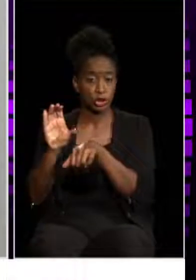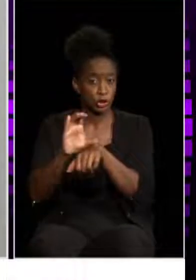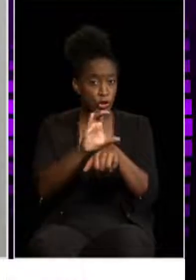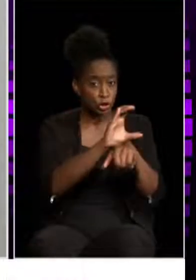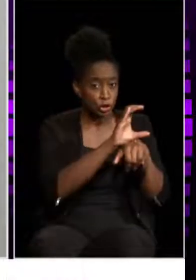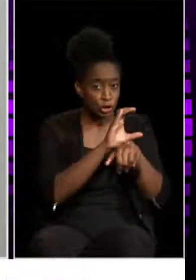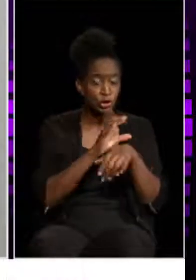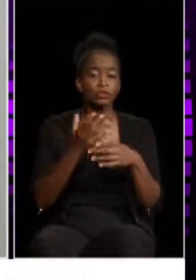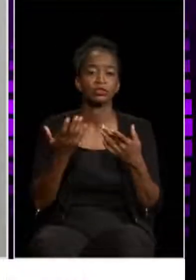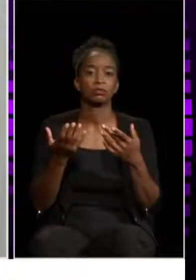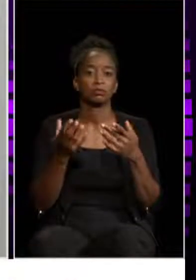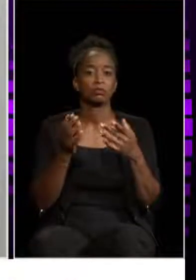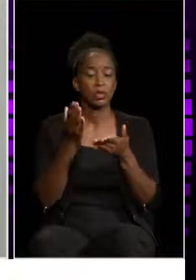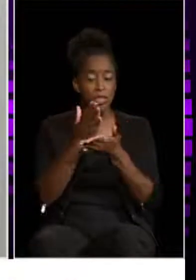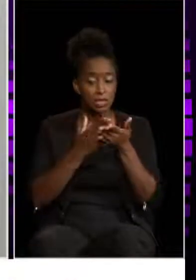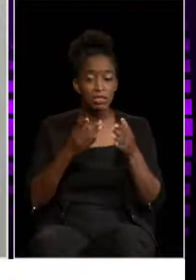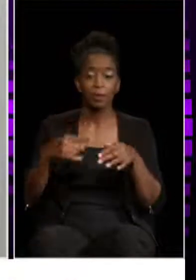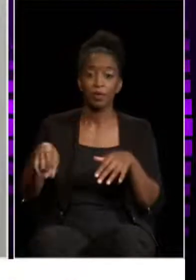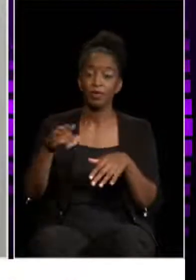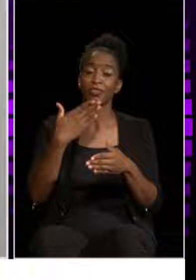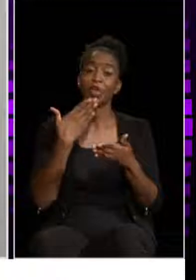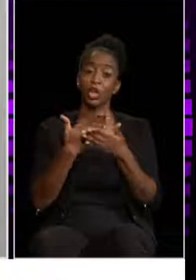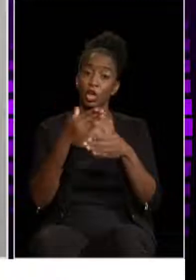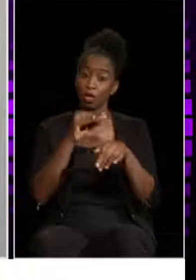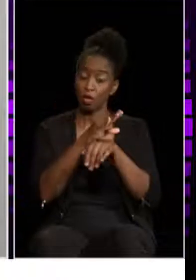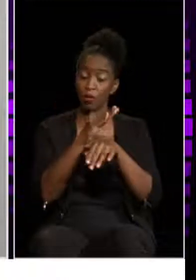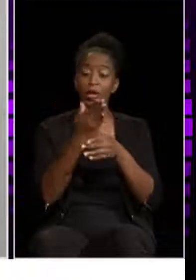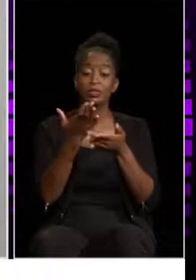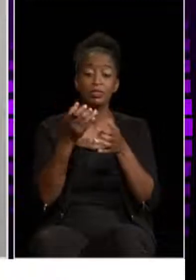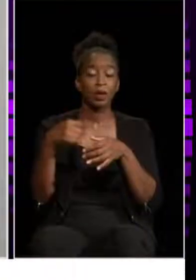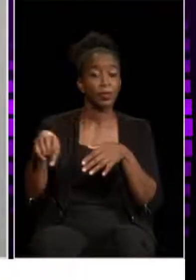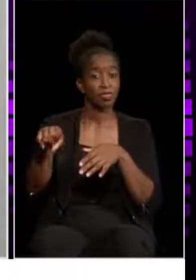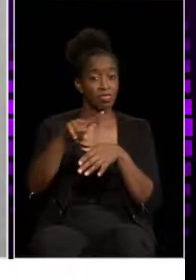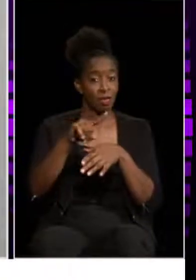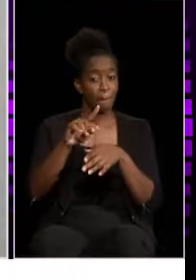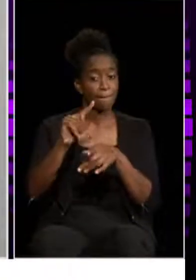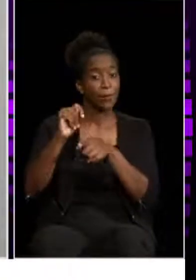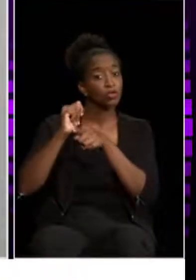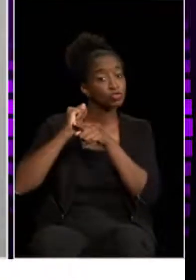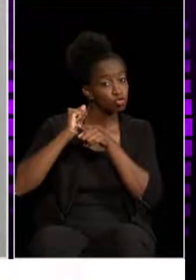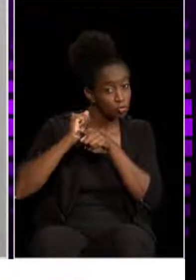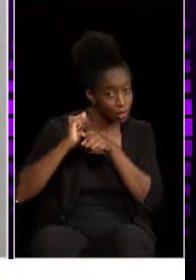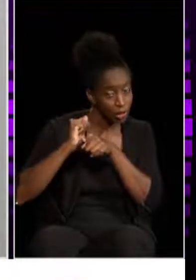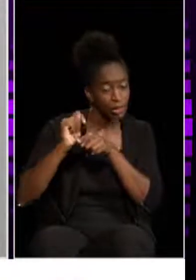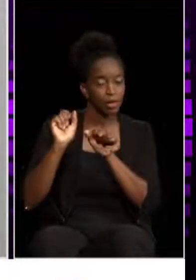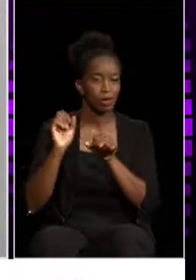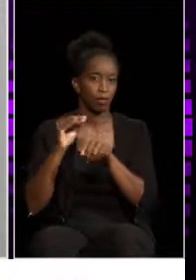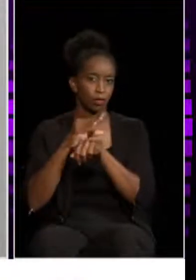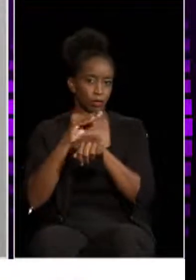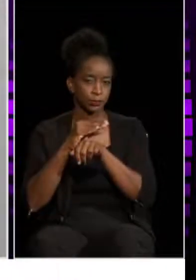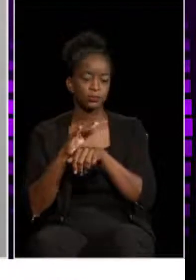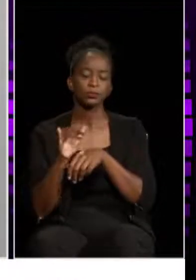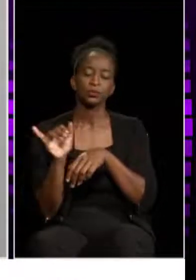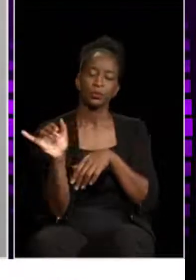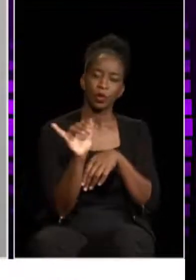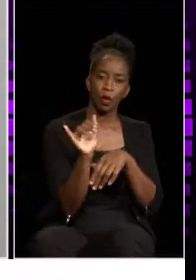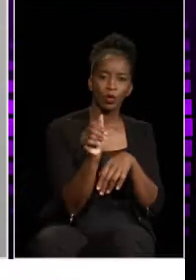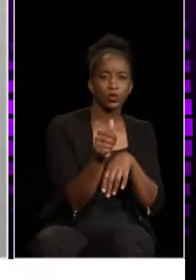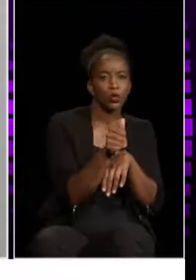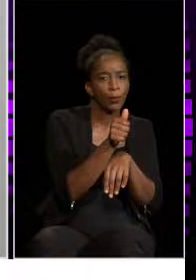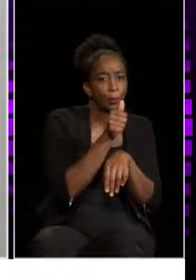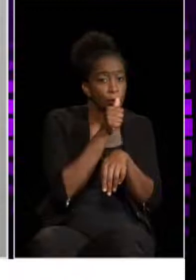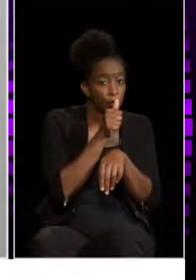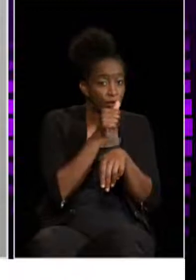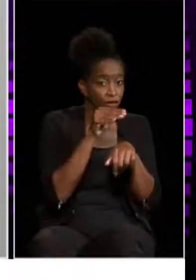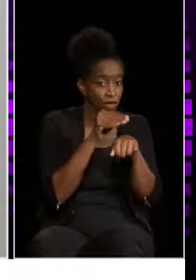and some of them are actually trained as counselors as well. And then, of course, you have counseling, private counseling services.